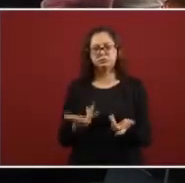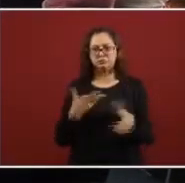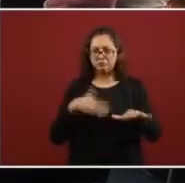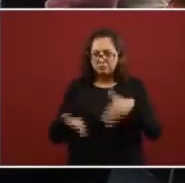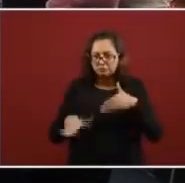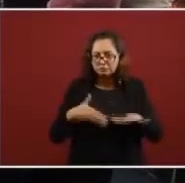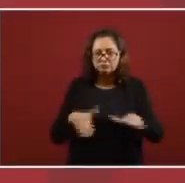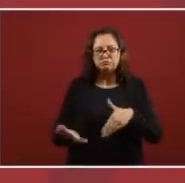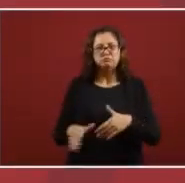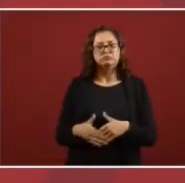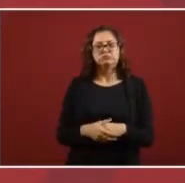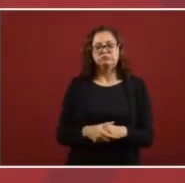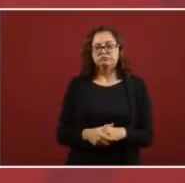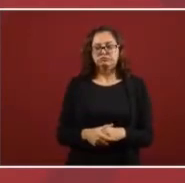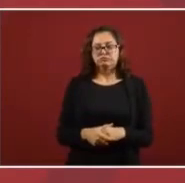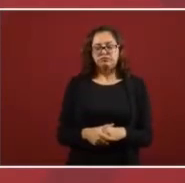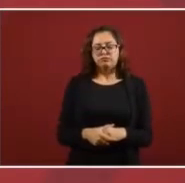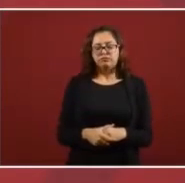media.